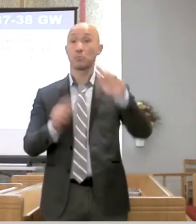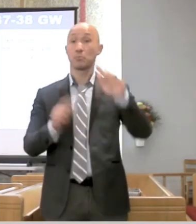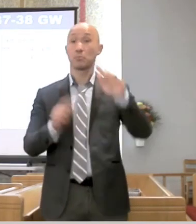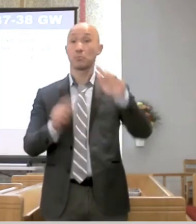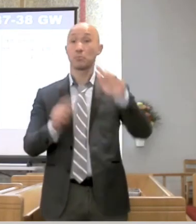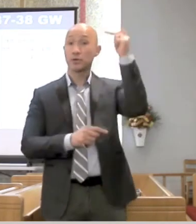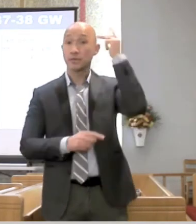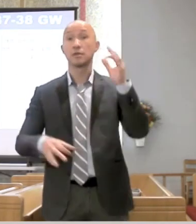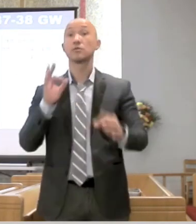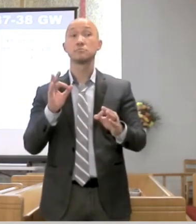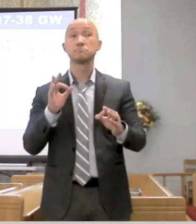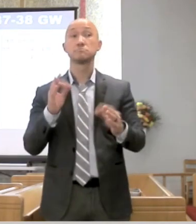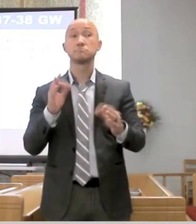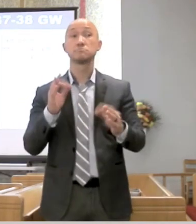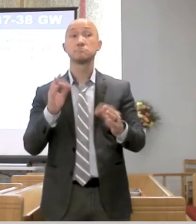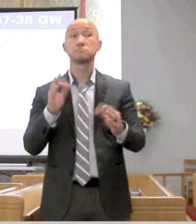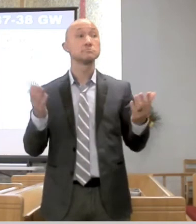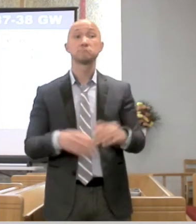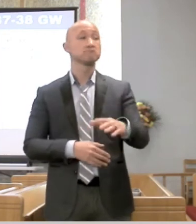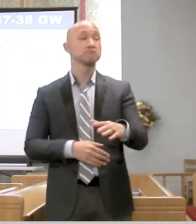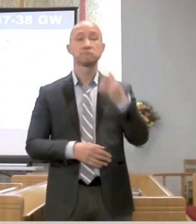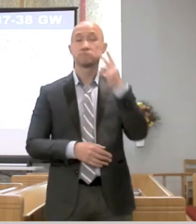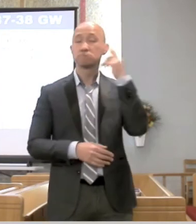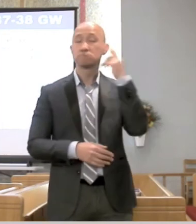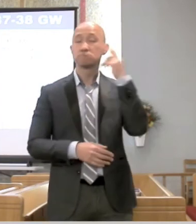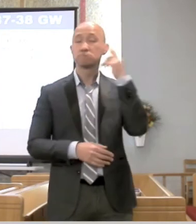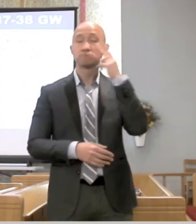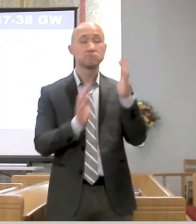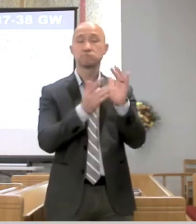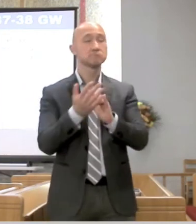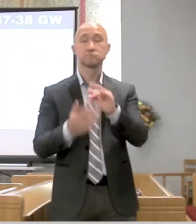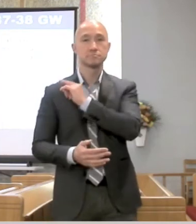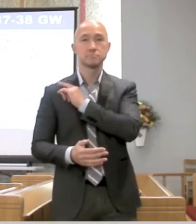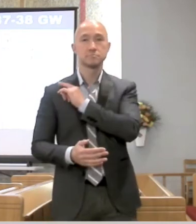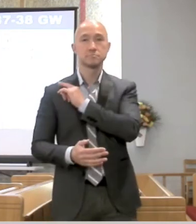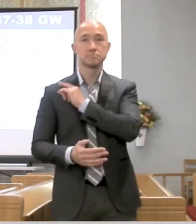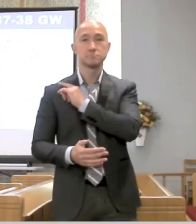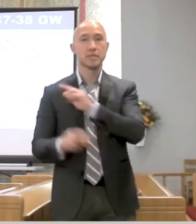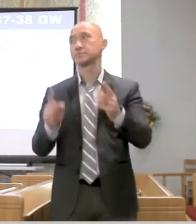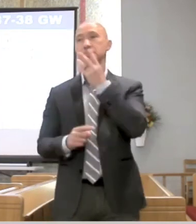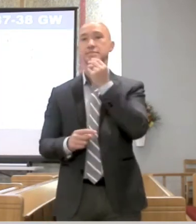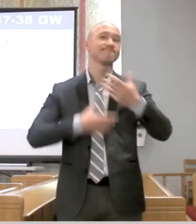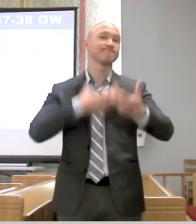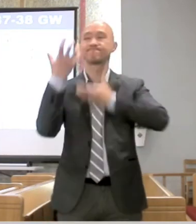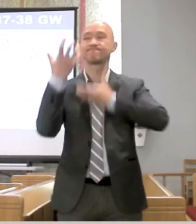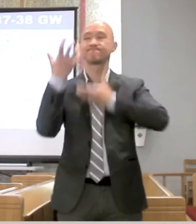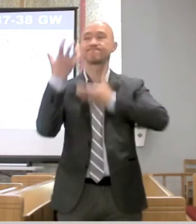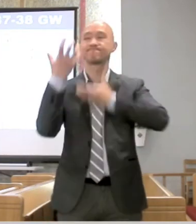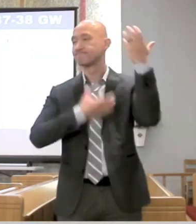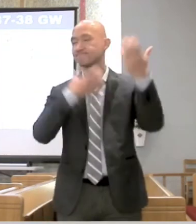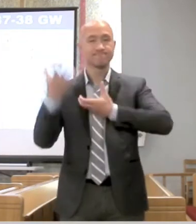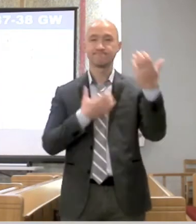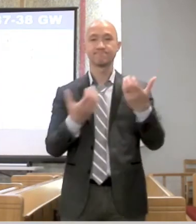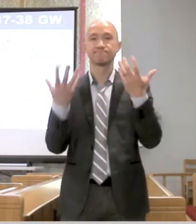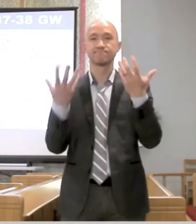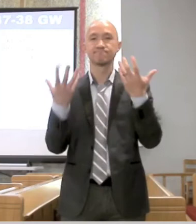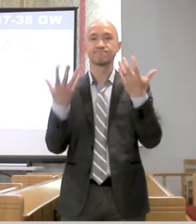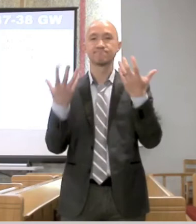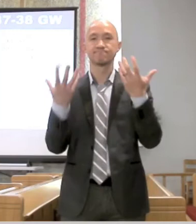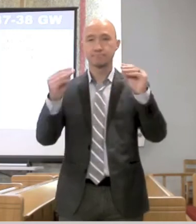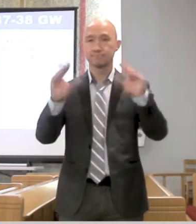I find no guilt in Jesus. But the Jews are all stirred up by this. They don't want to hear that. They don't want to